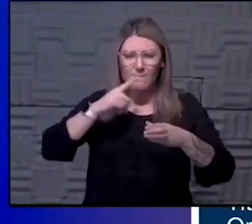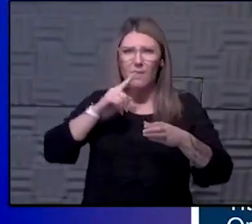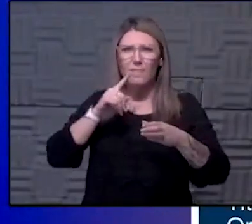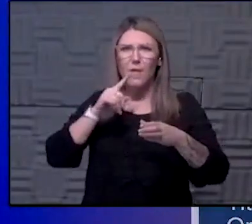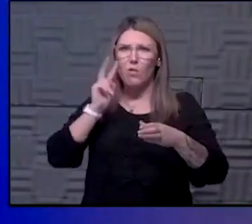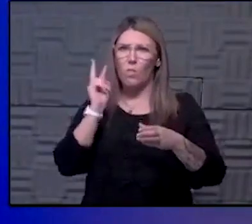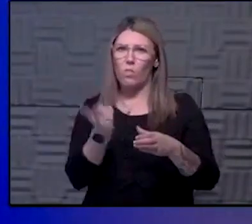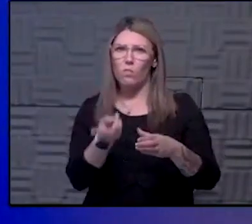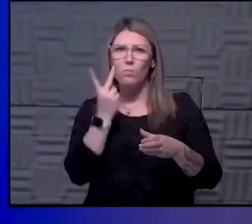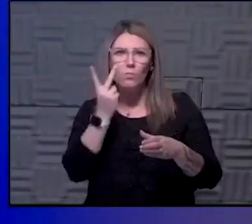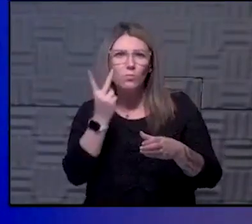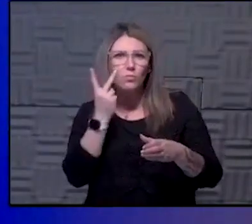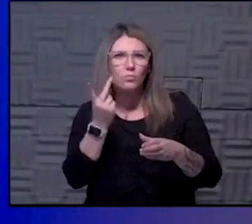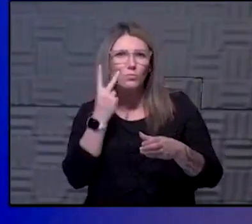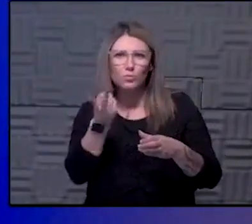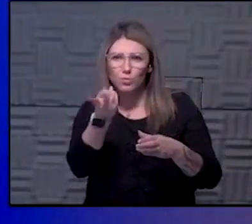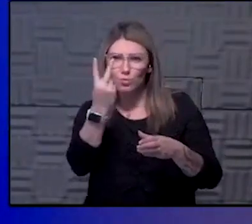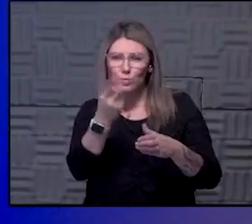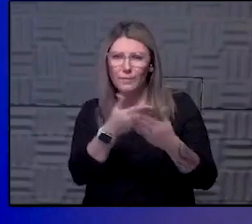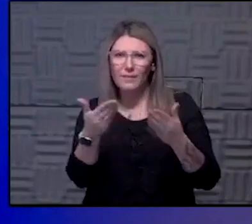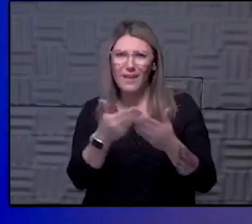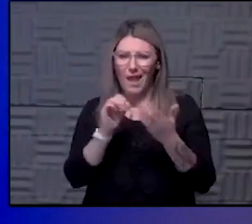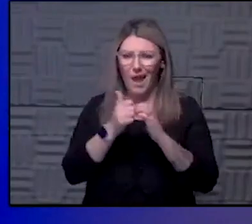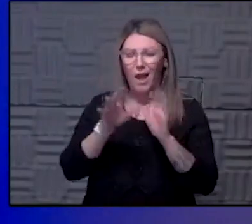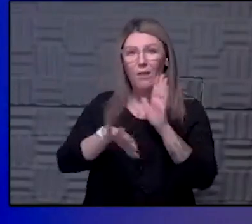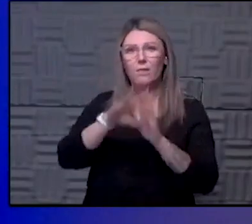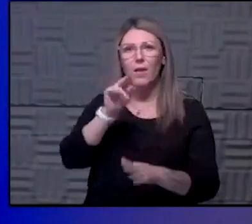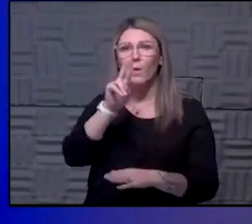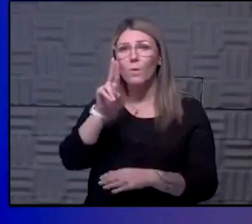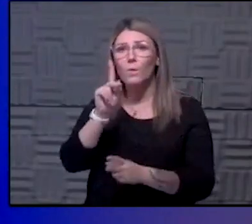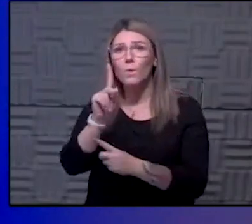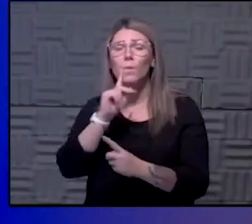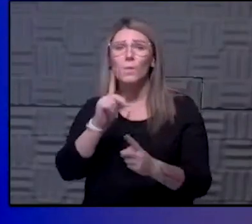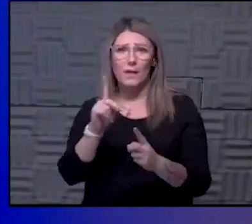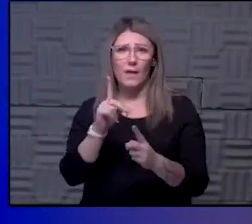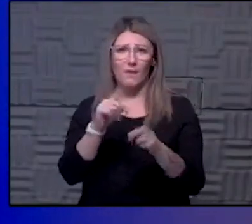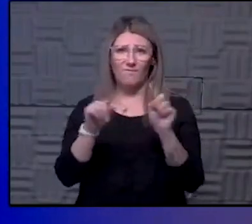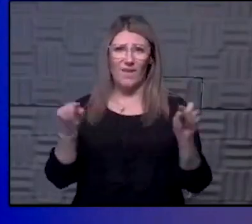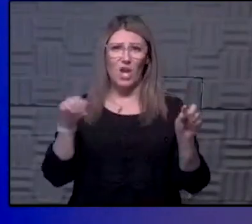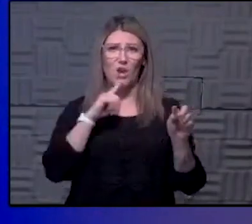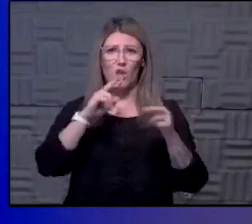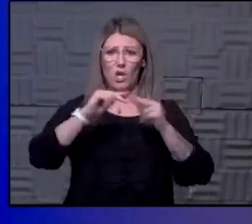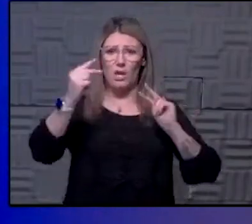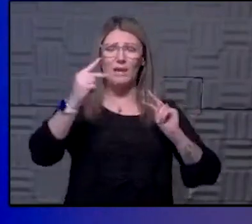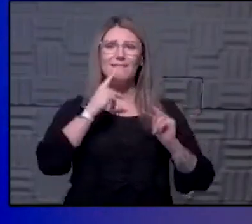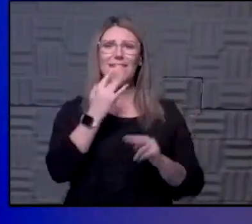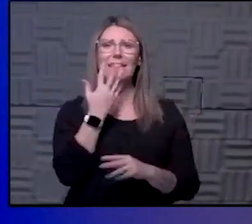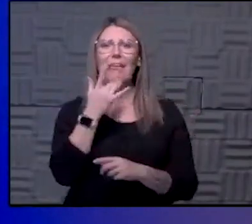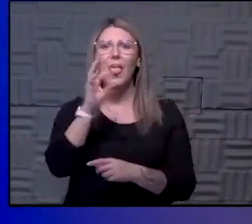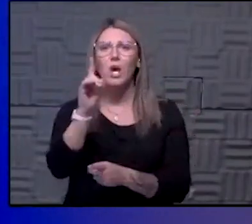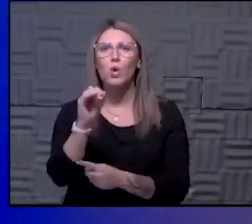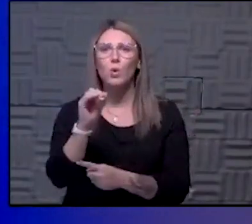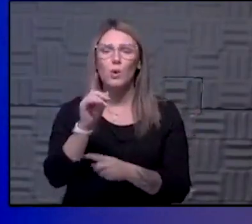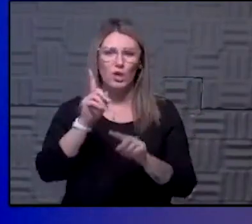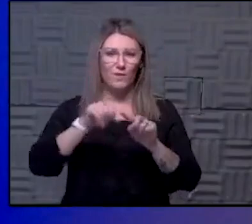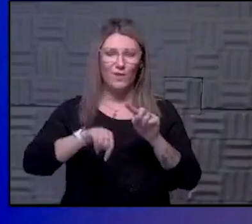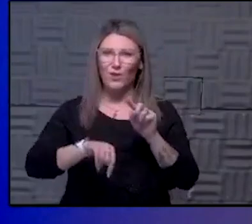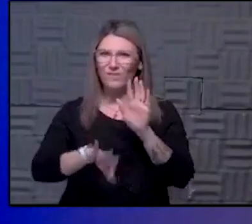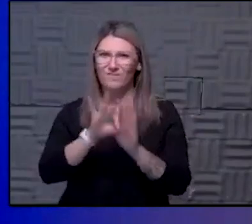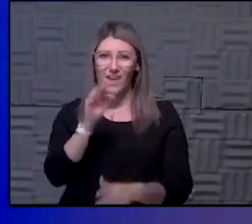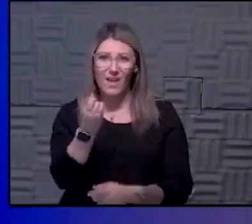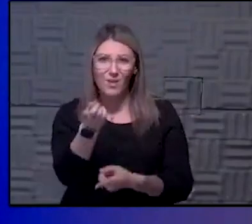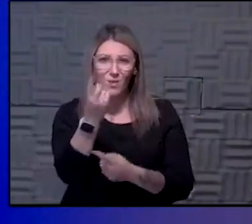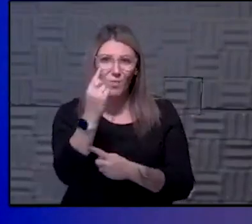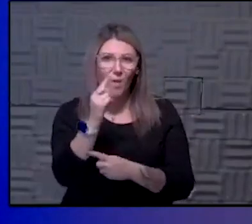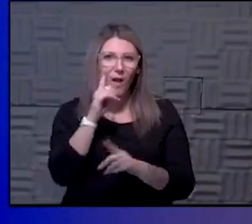And the way that they found the UK variant in Colorado was that they weren't able to detect one of those targets